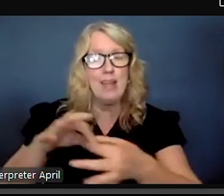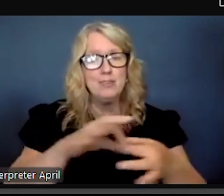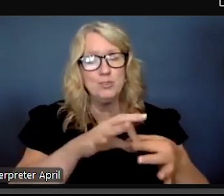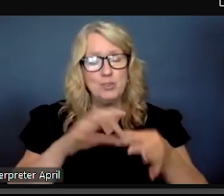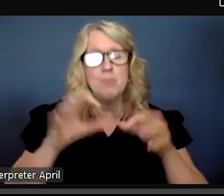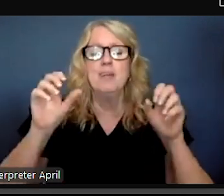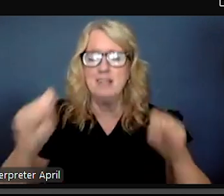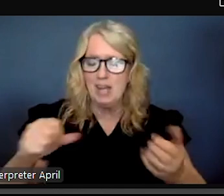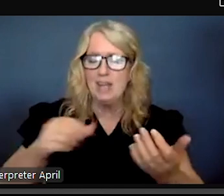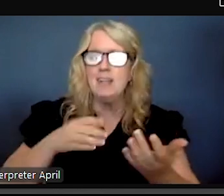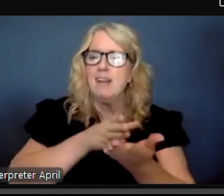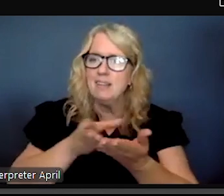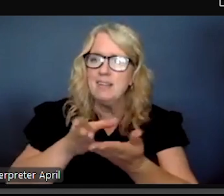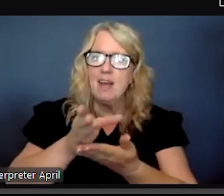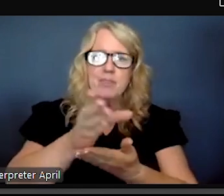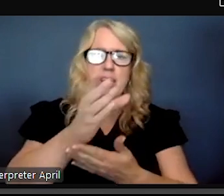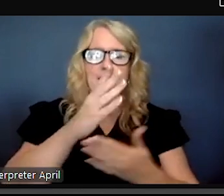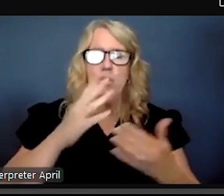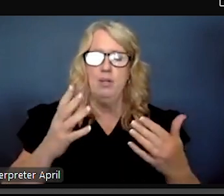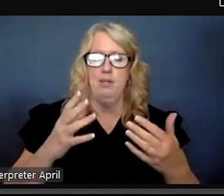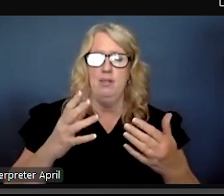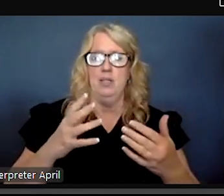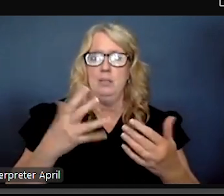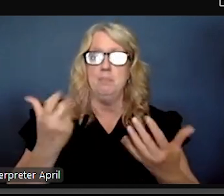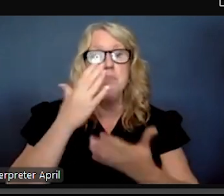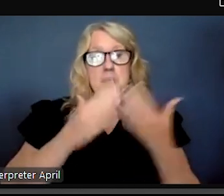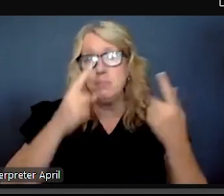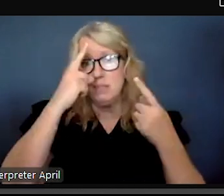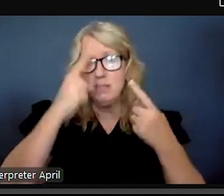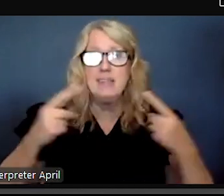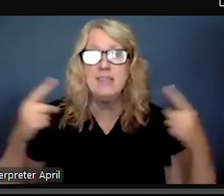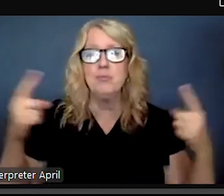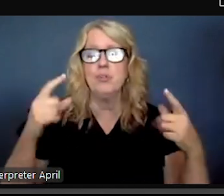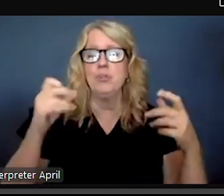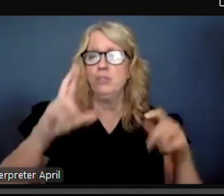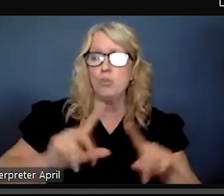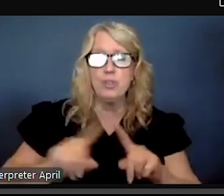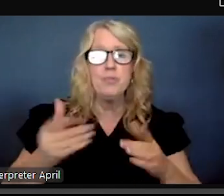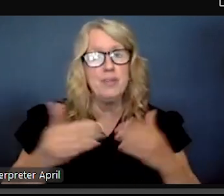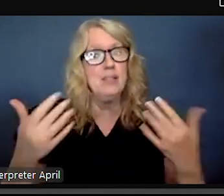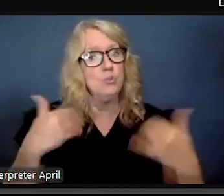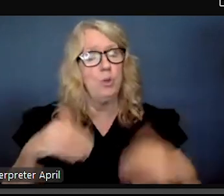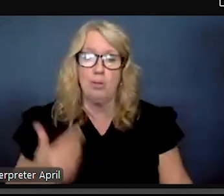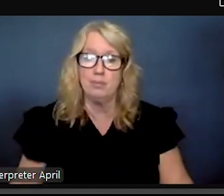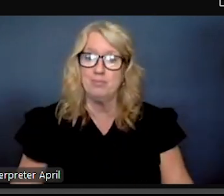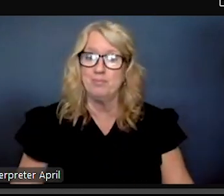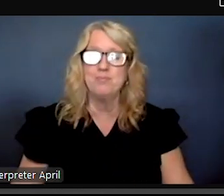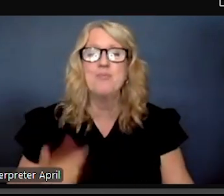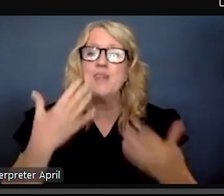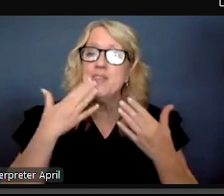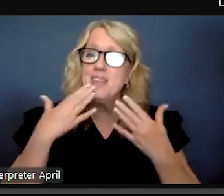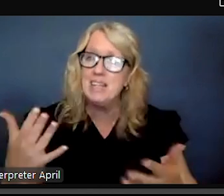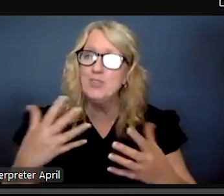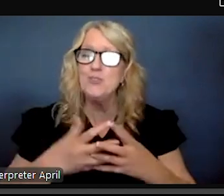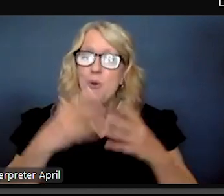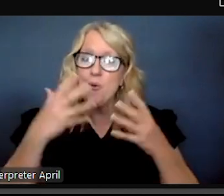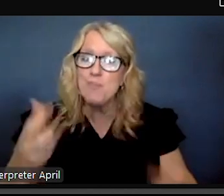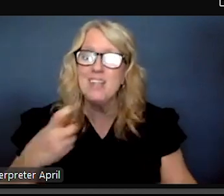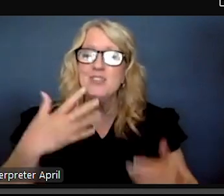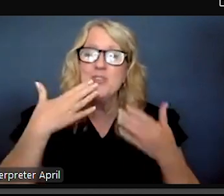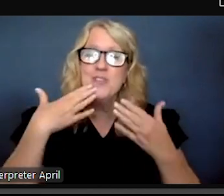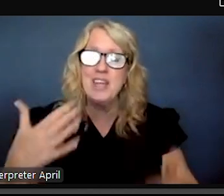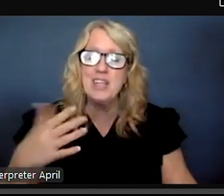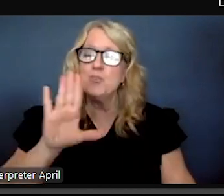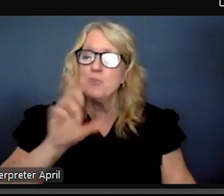can navigate the moments where there might be some disagreements or differences, so that's thank you so much. Thanks